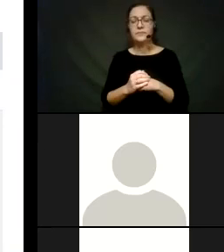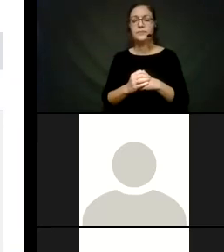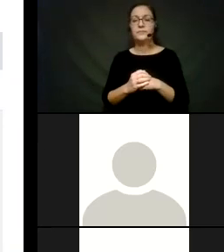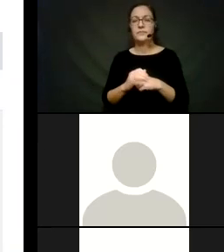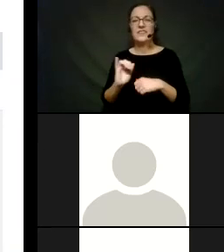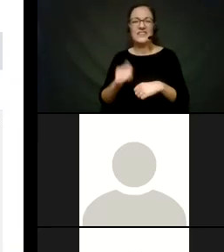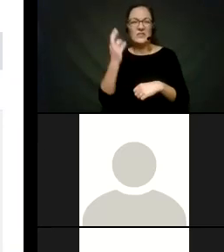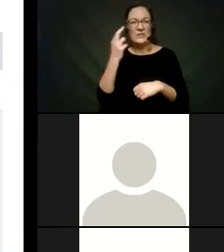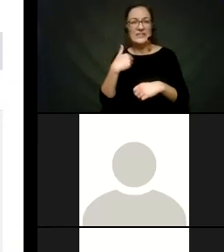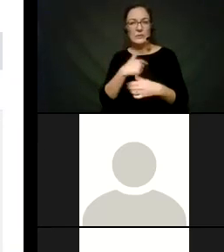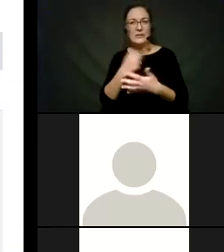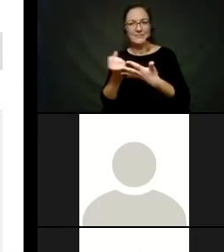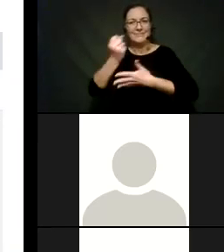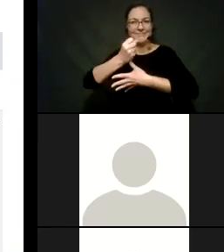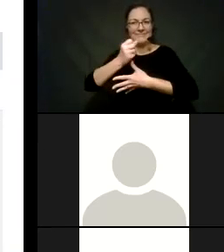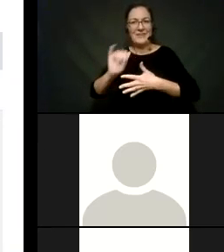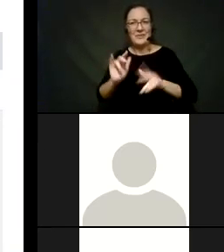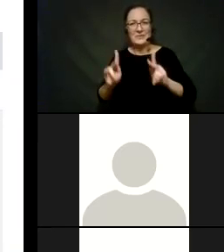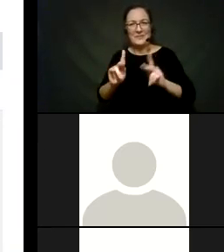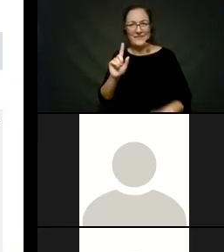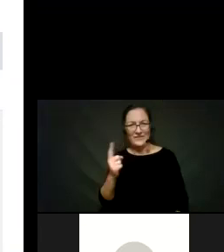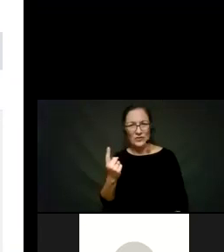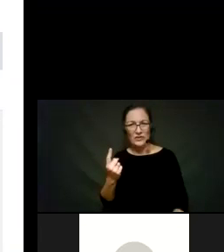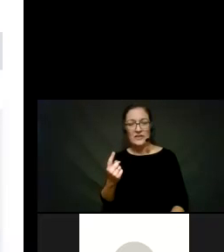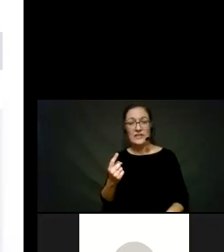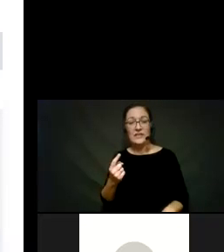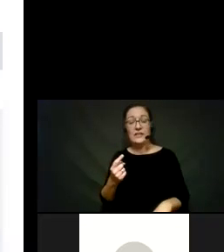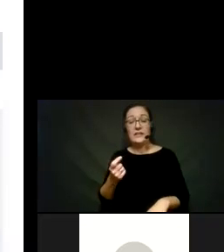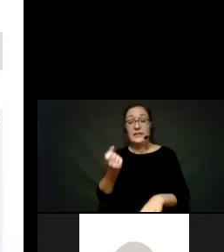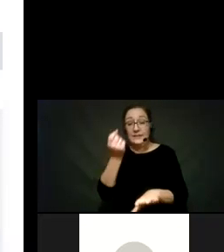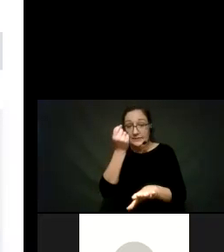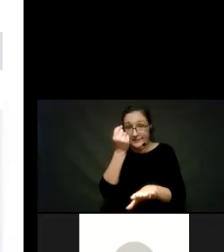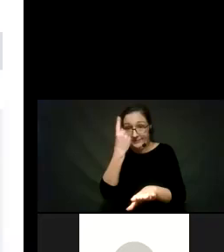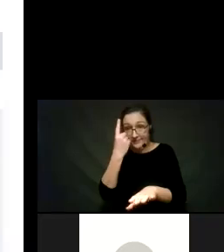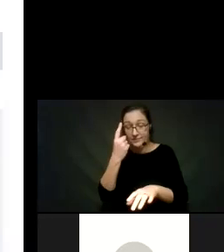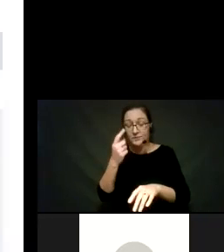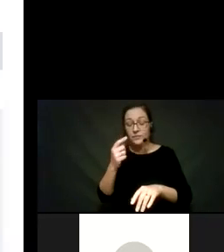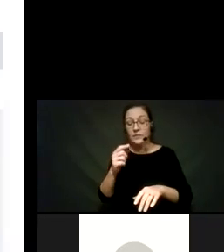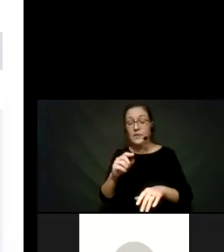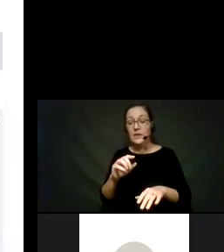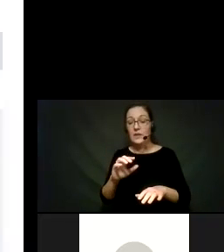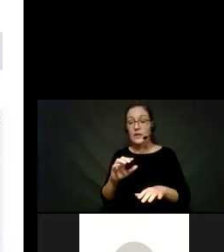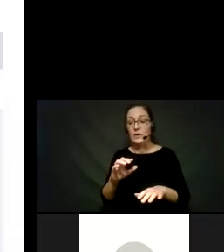We want to, I want to emphasize that I